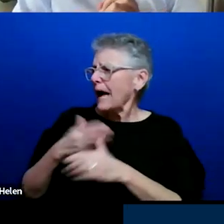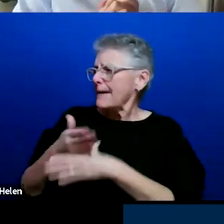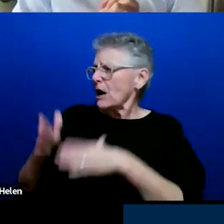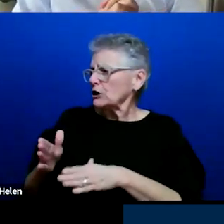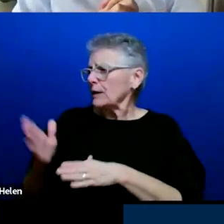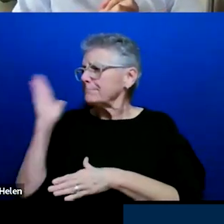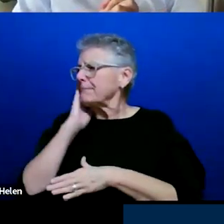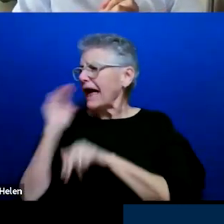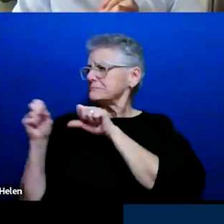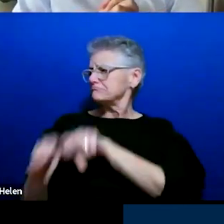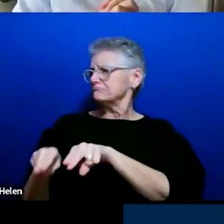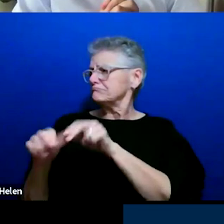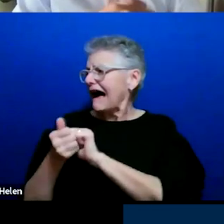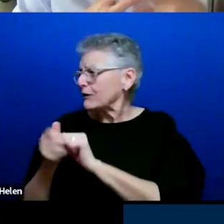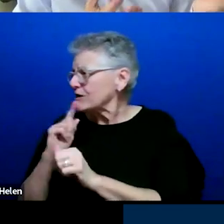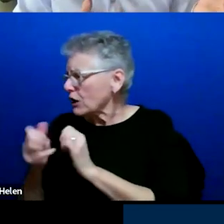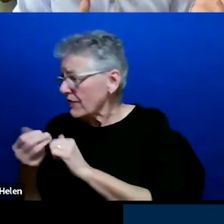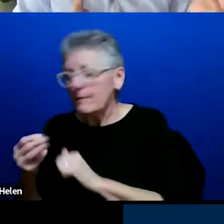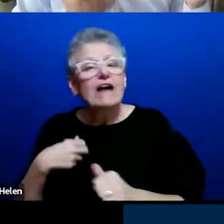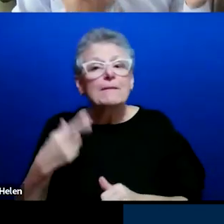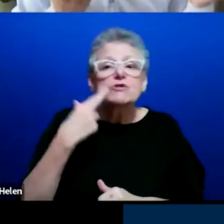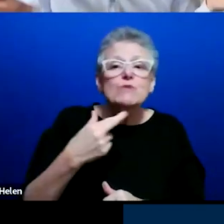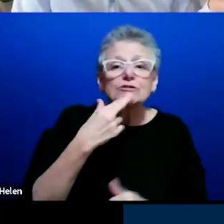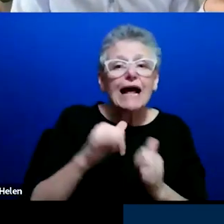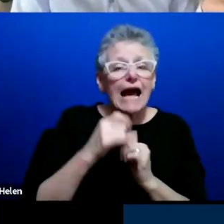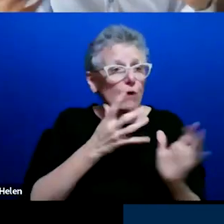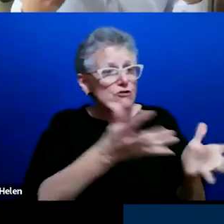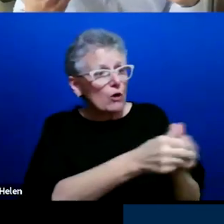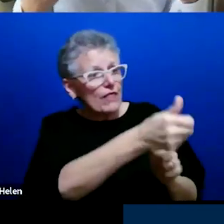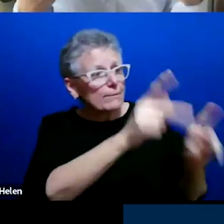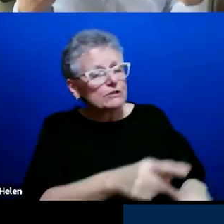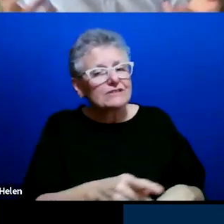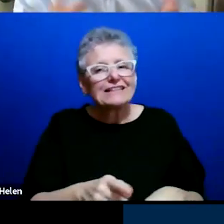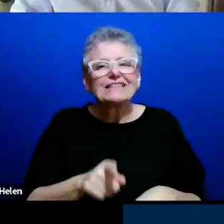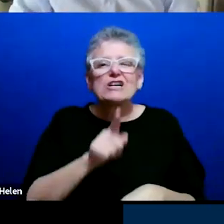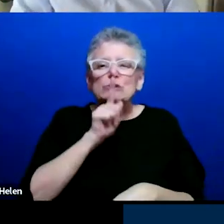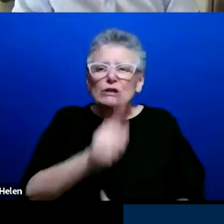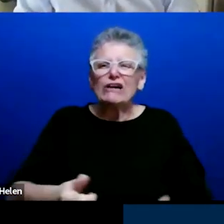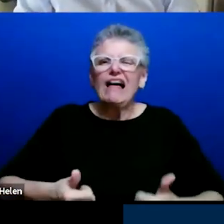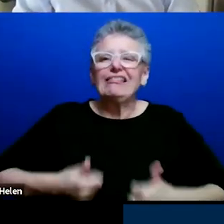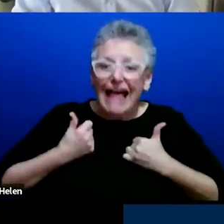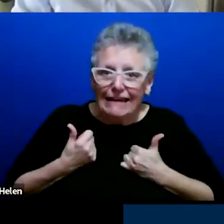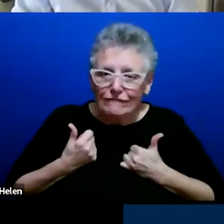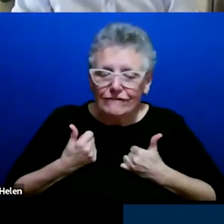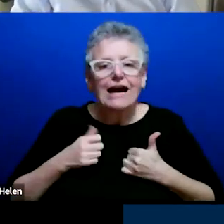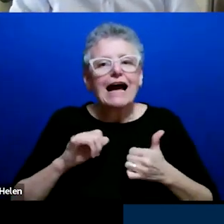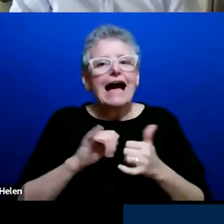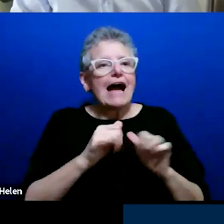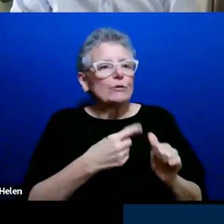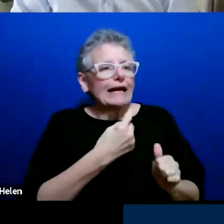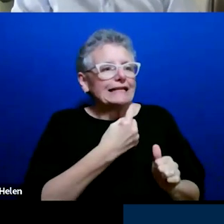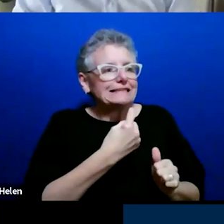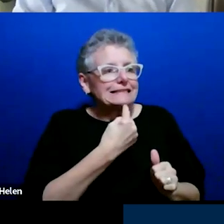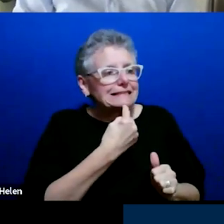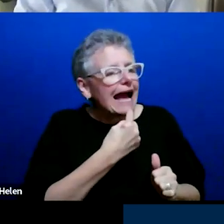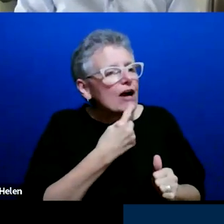How do I if I'm at a restaurant, like, how do I talk to someone? What are things that I can actually say to get someone to go